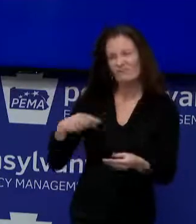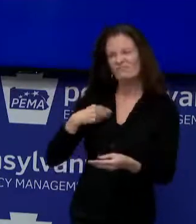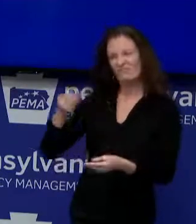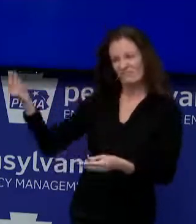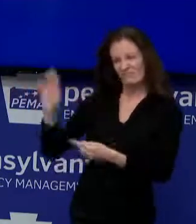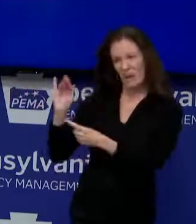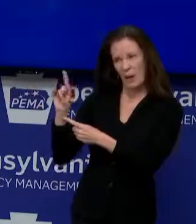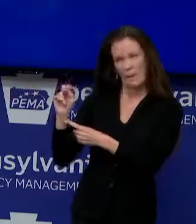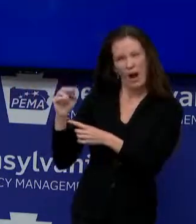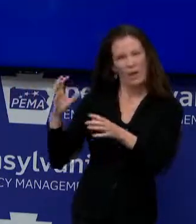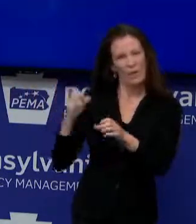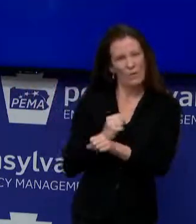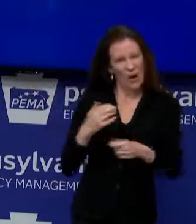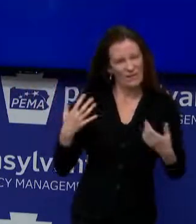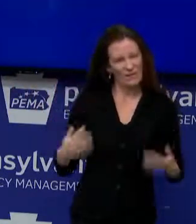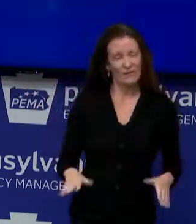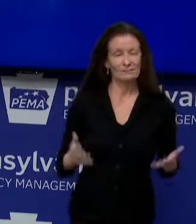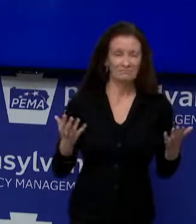Schmidt.